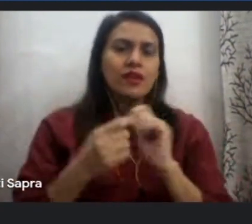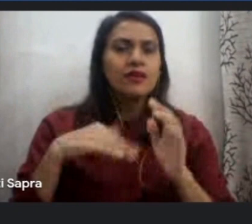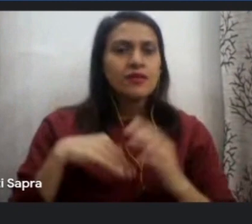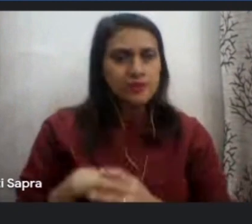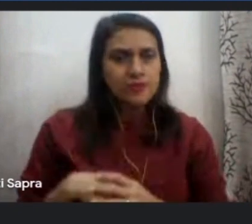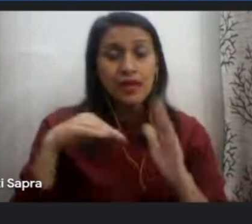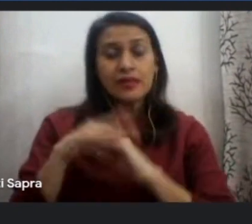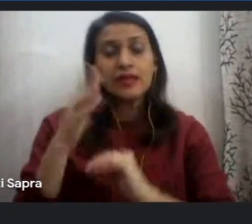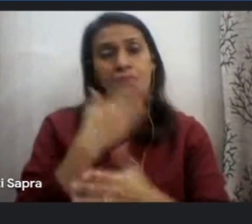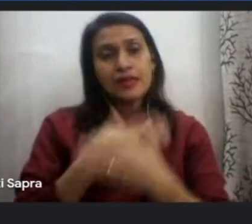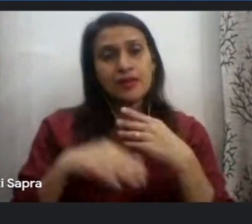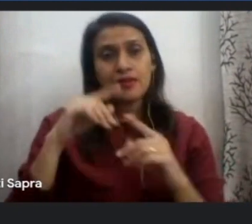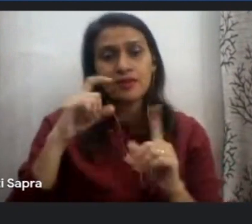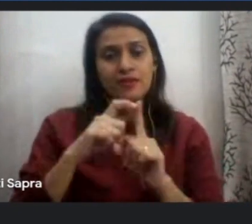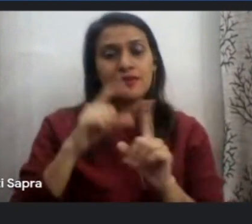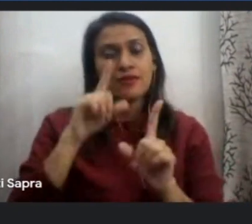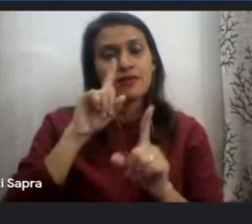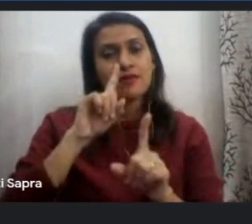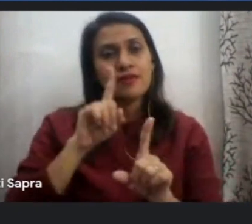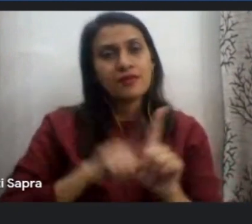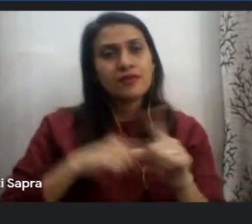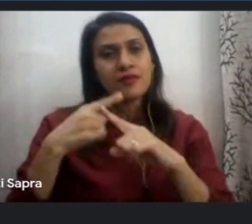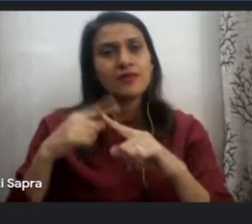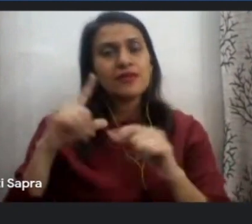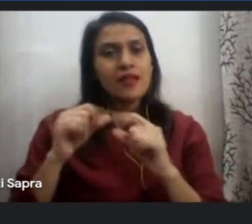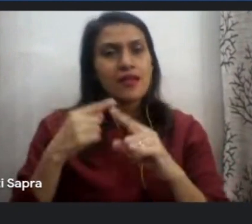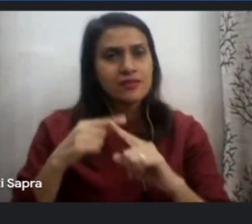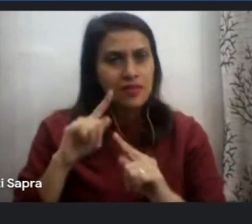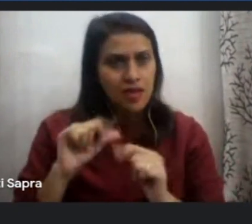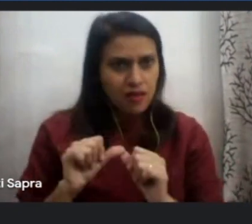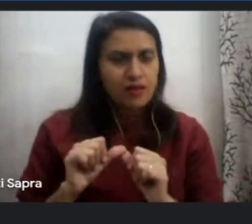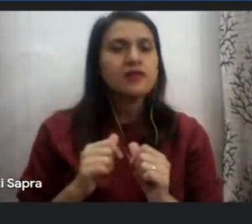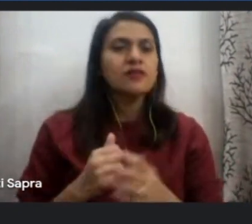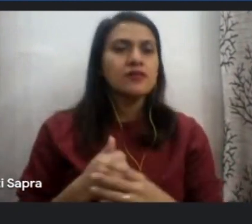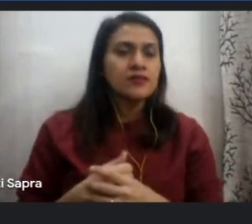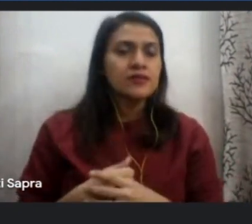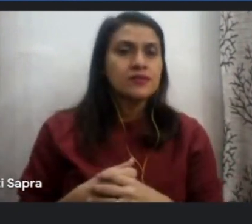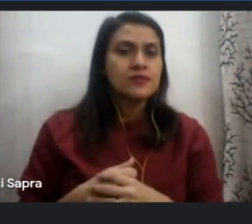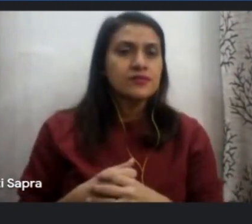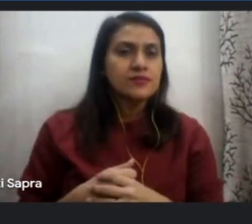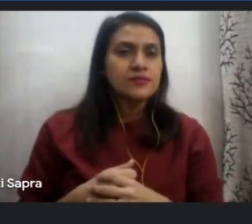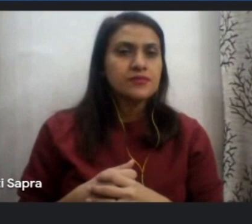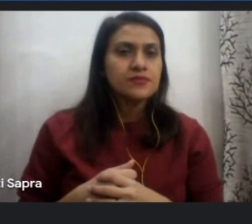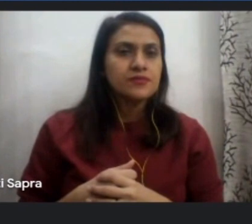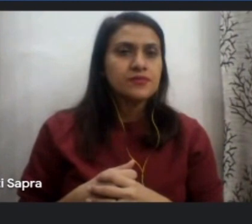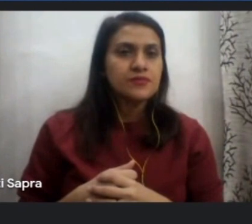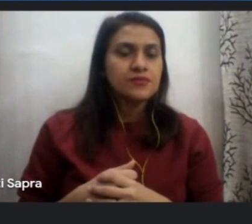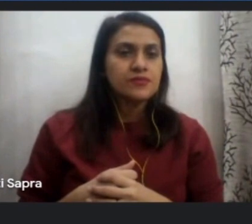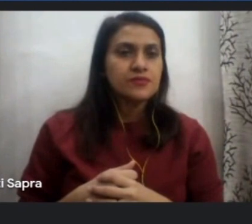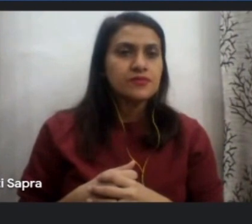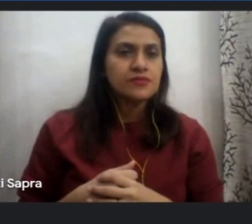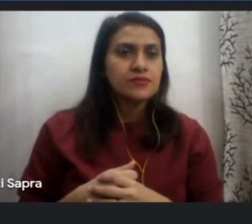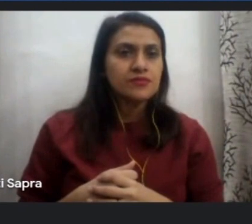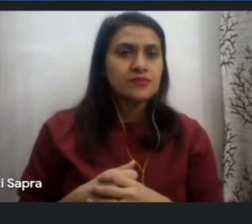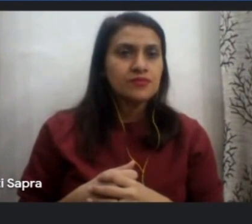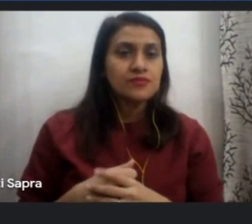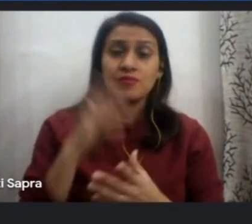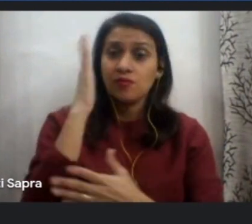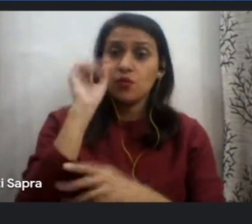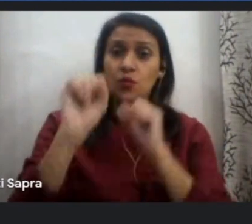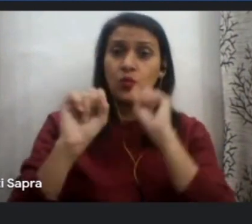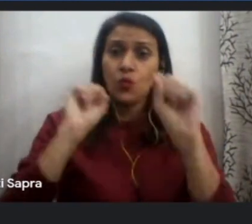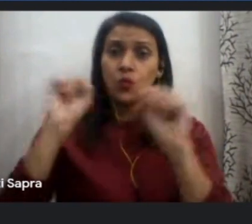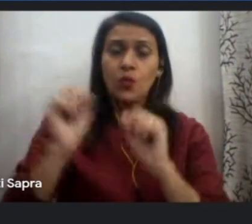What is it not about? This workshop is not about trivializing the speaker's